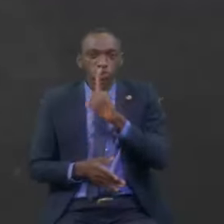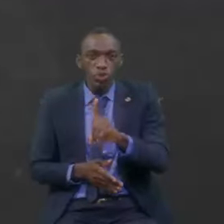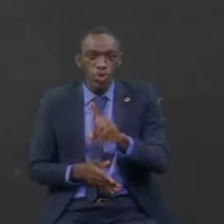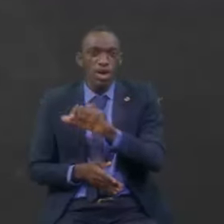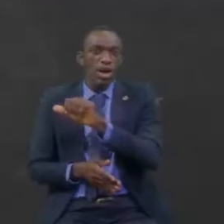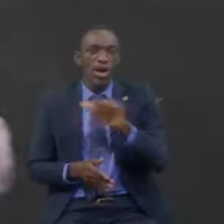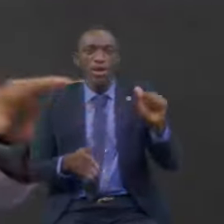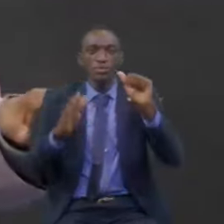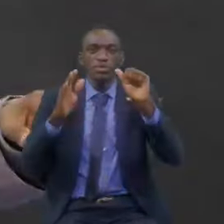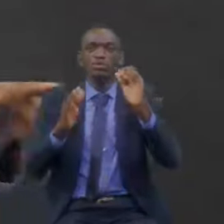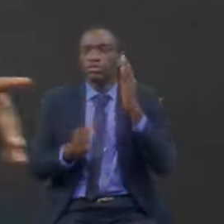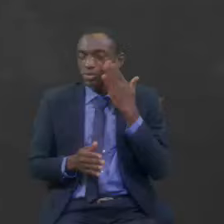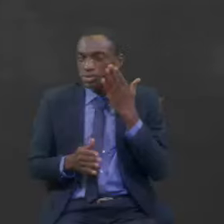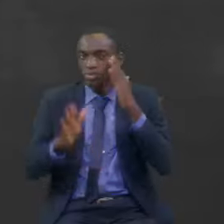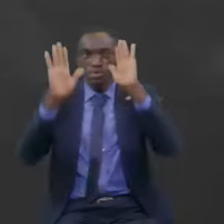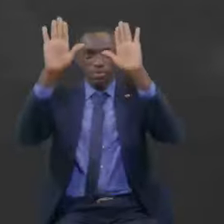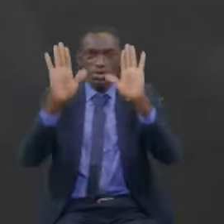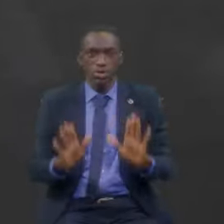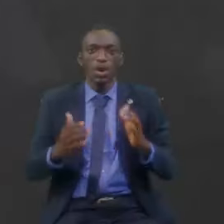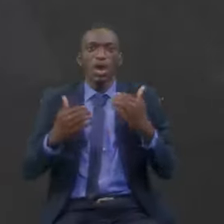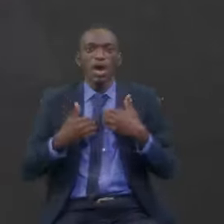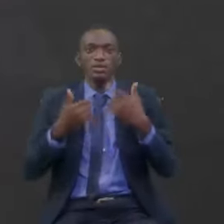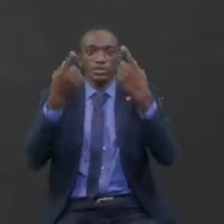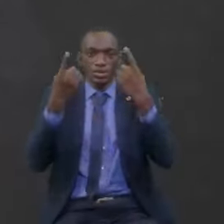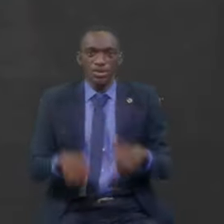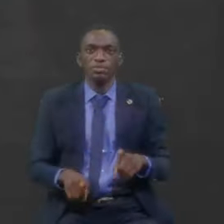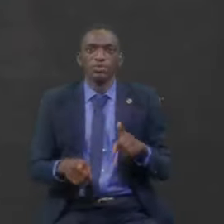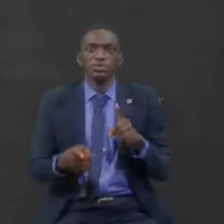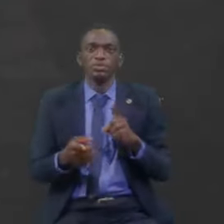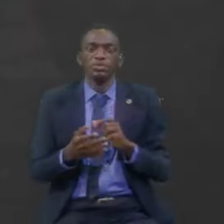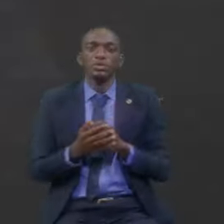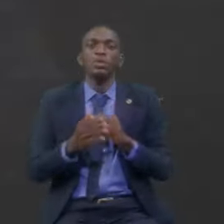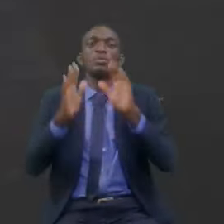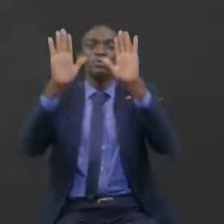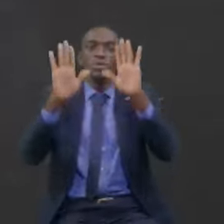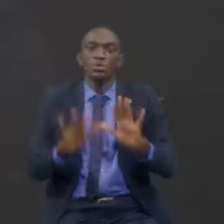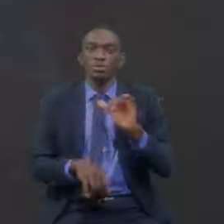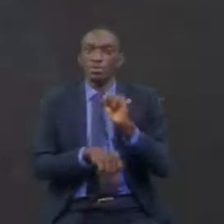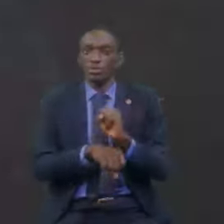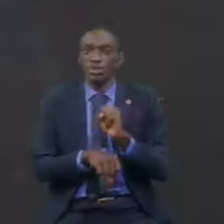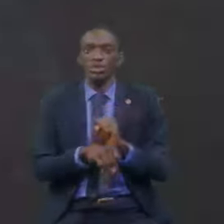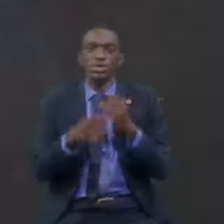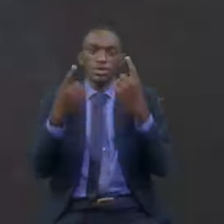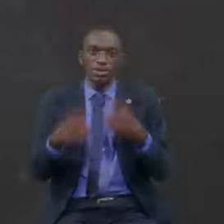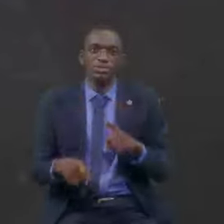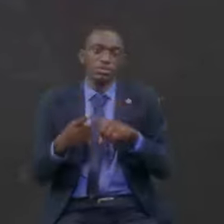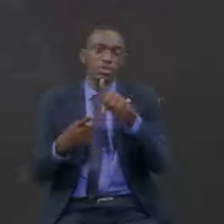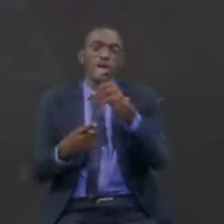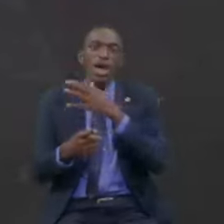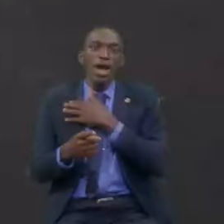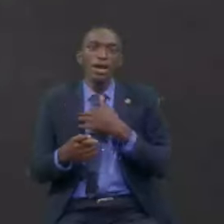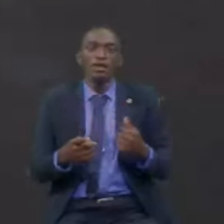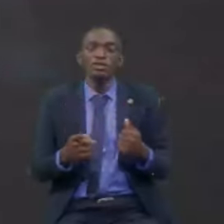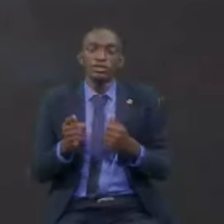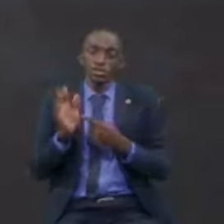miracle has been done in the man is manifest to all.